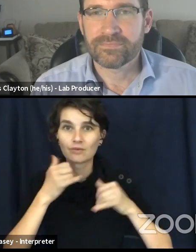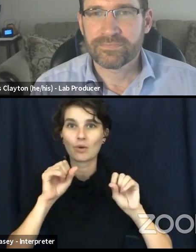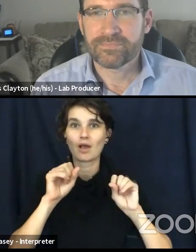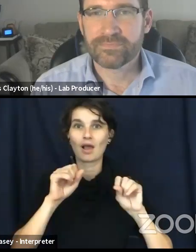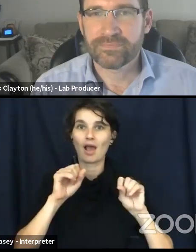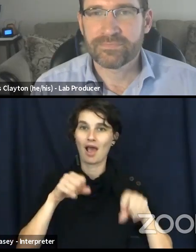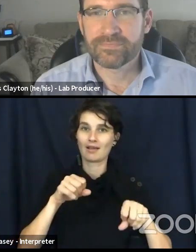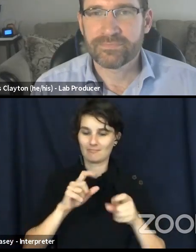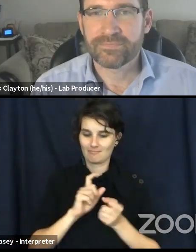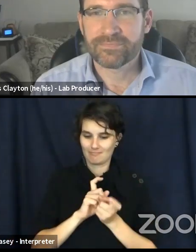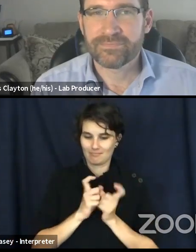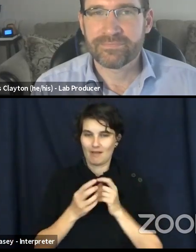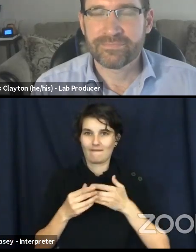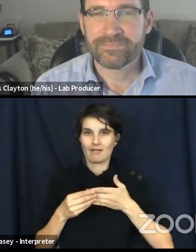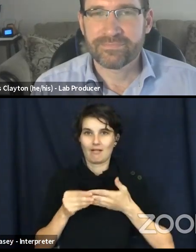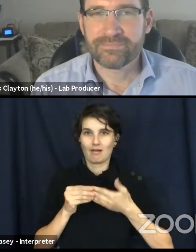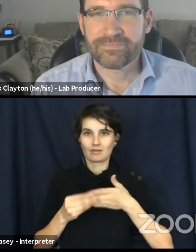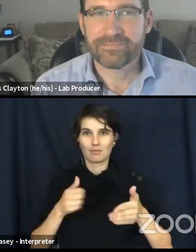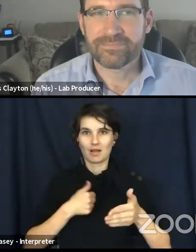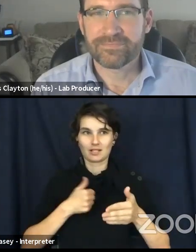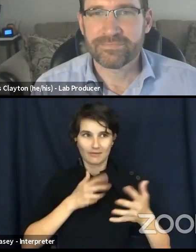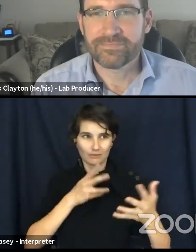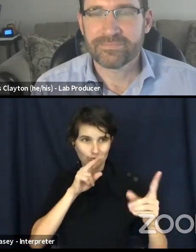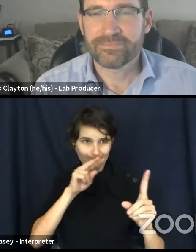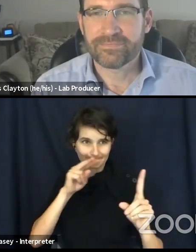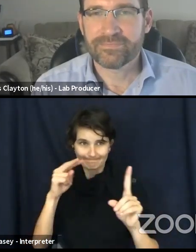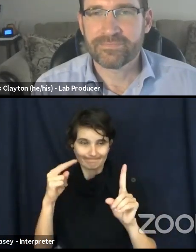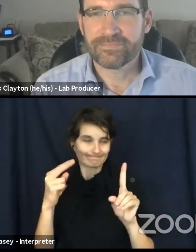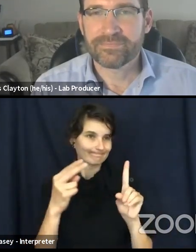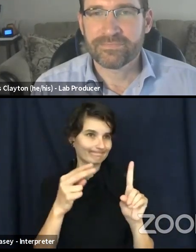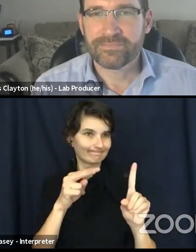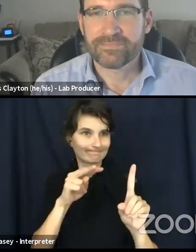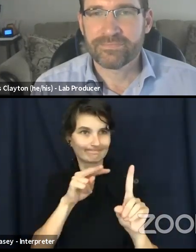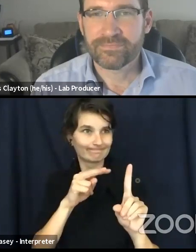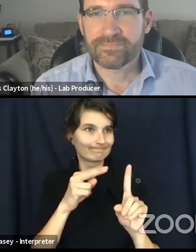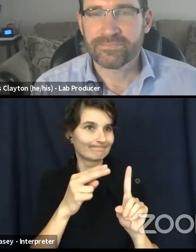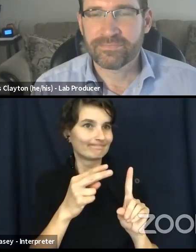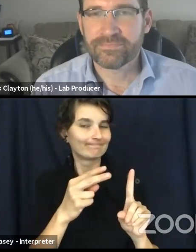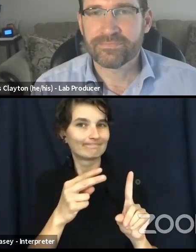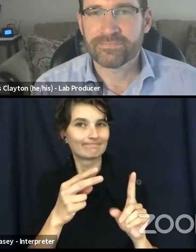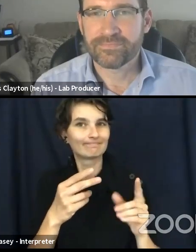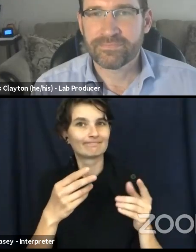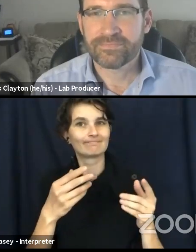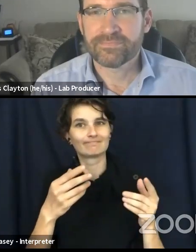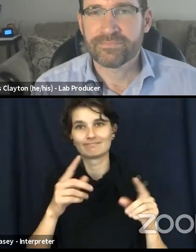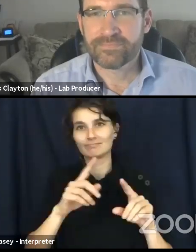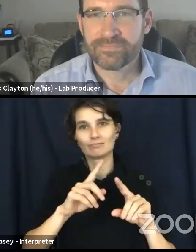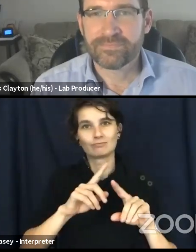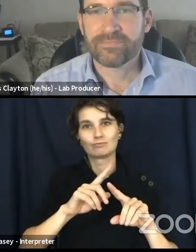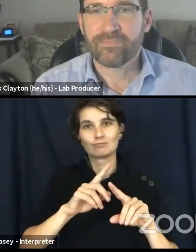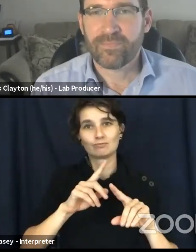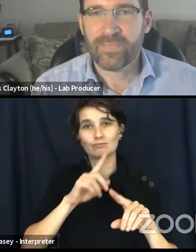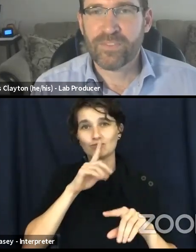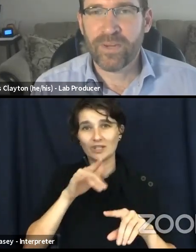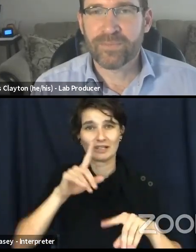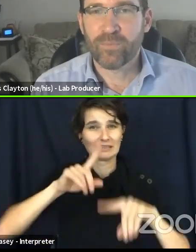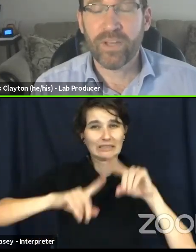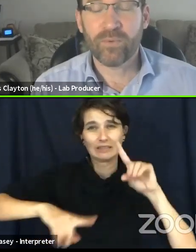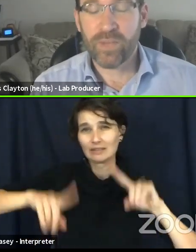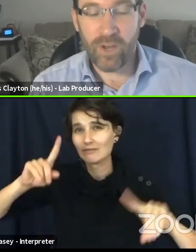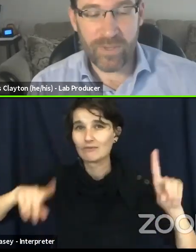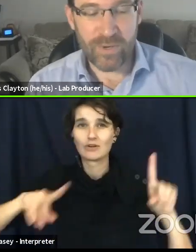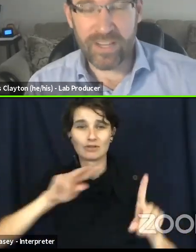and look at the kind of dramaturgy from a very kind of multifaceted angle. Mm-hmm. That's